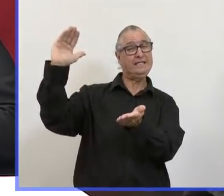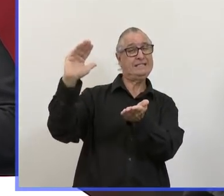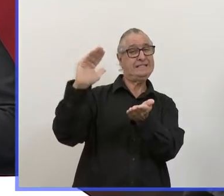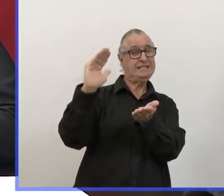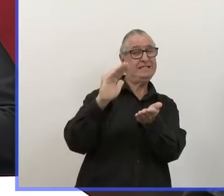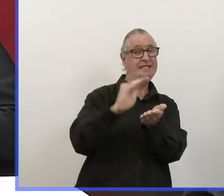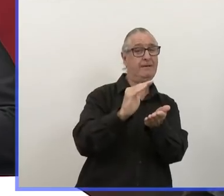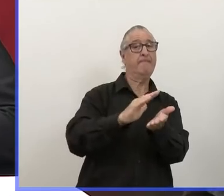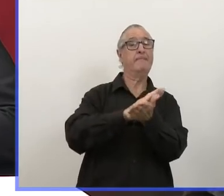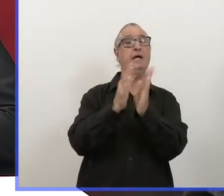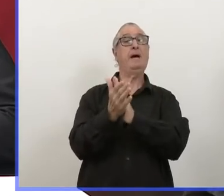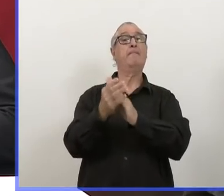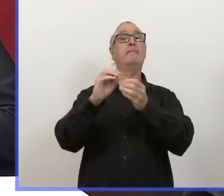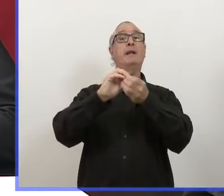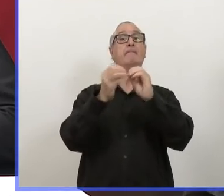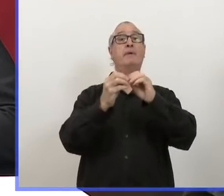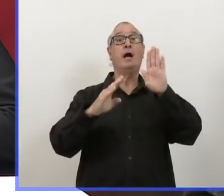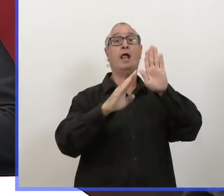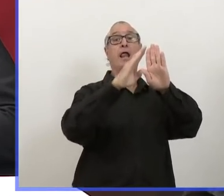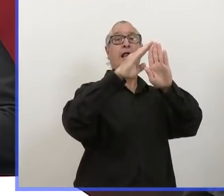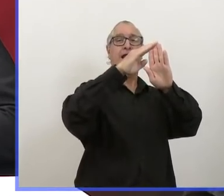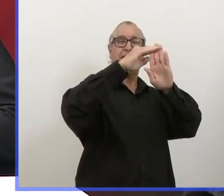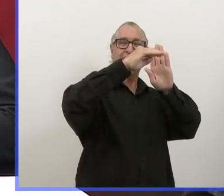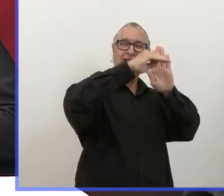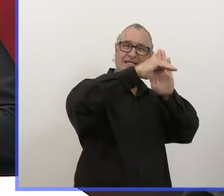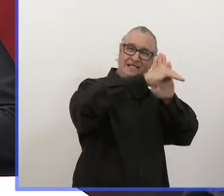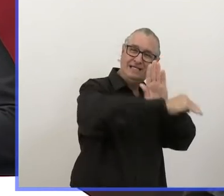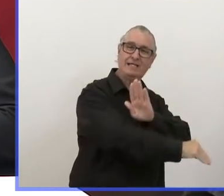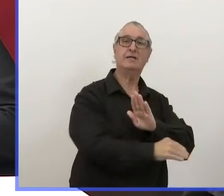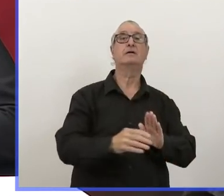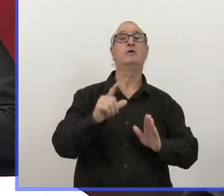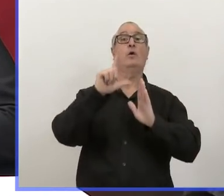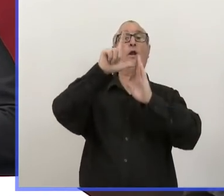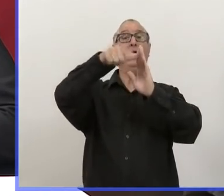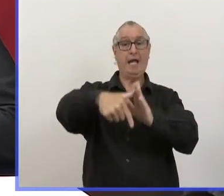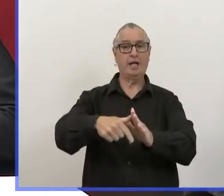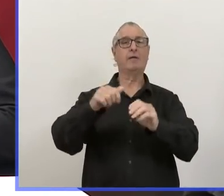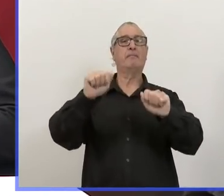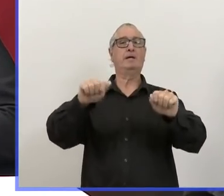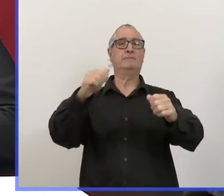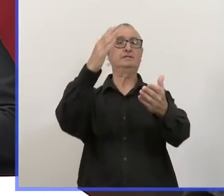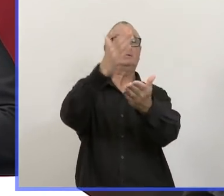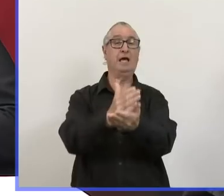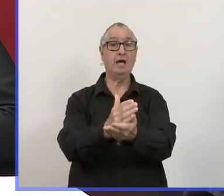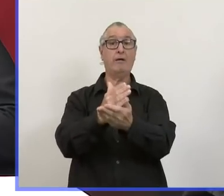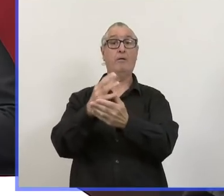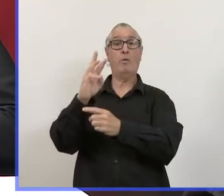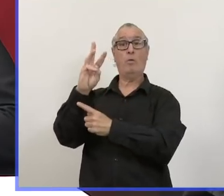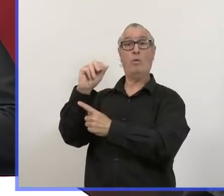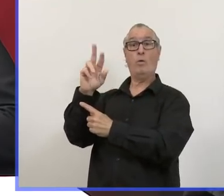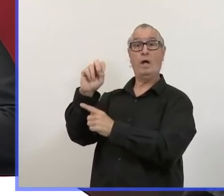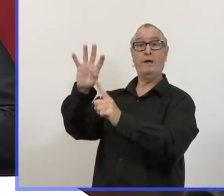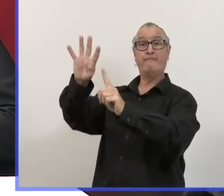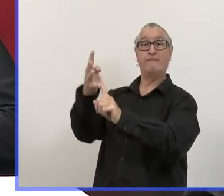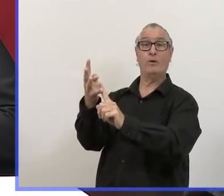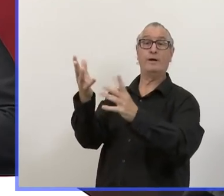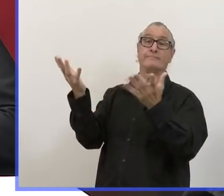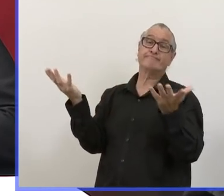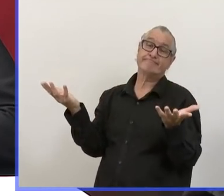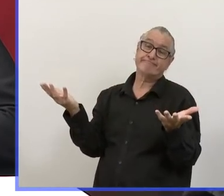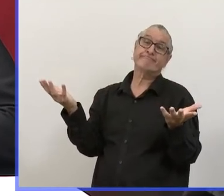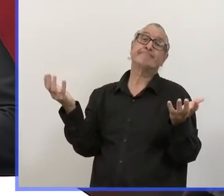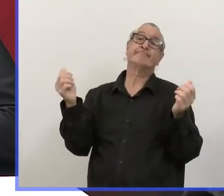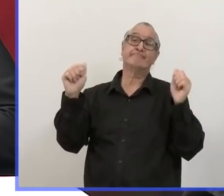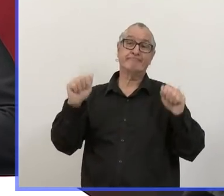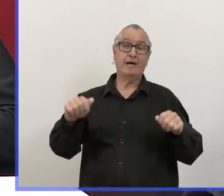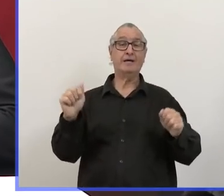plateau after the wave. And always, continue to think about what a fourth wave would look like, what it could potentially mean. You know, when